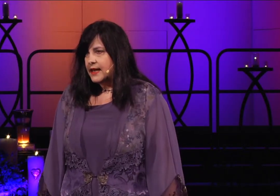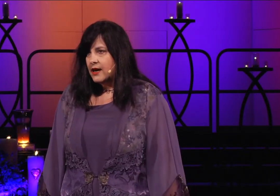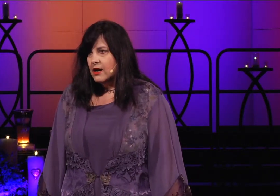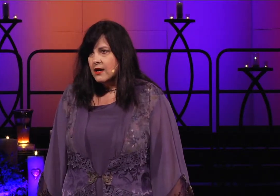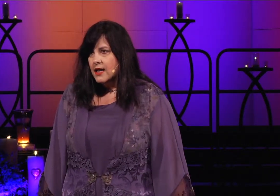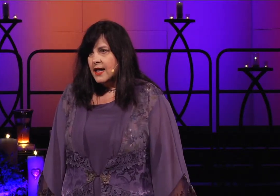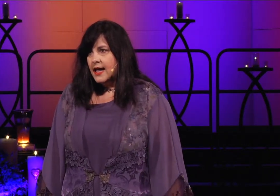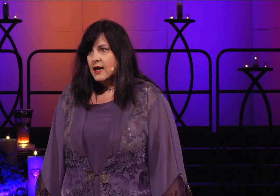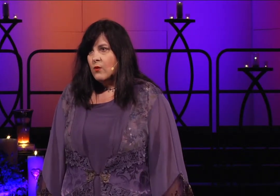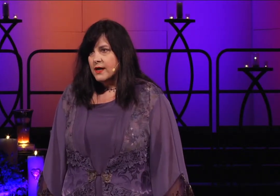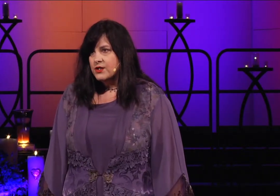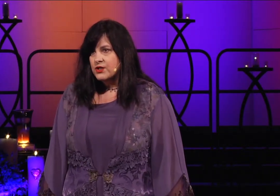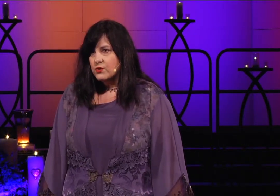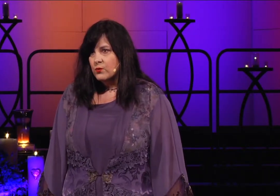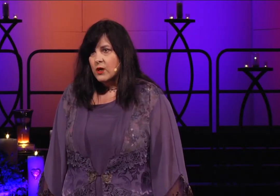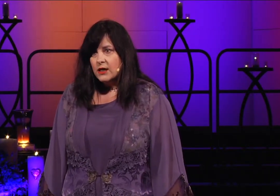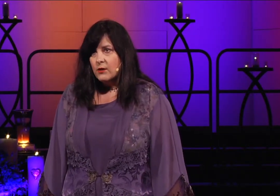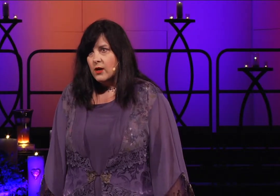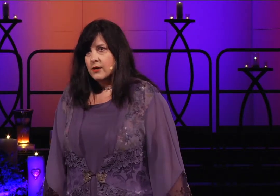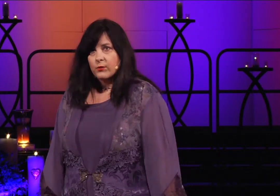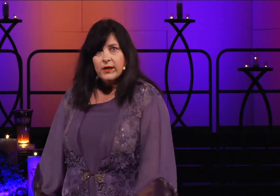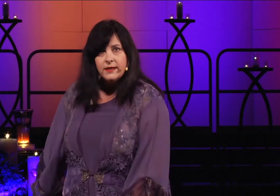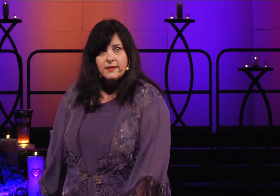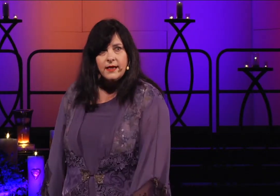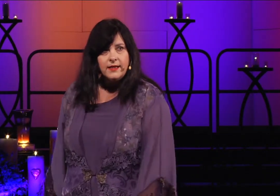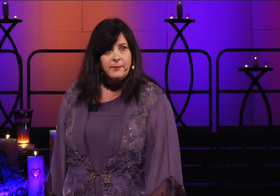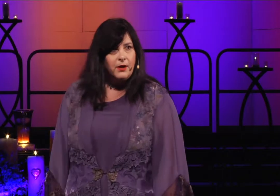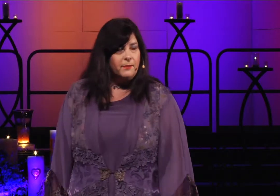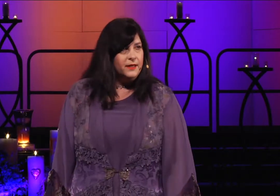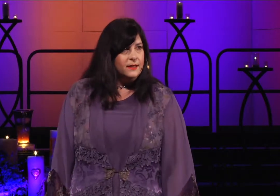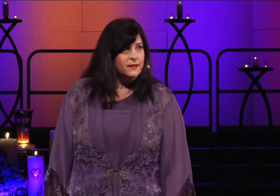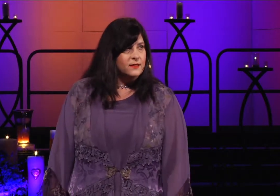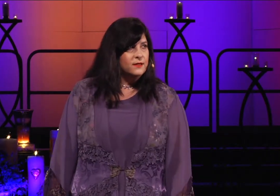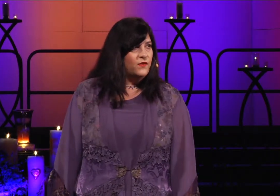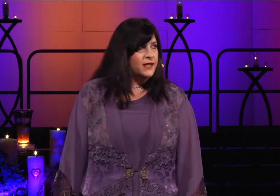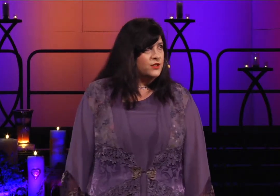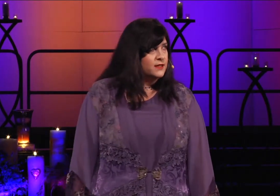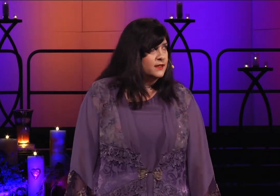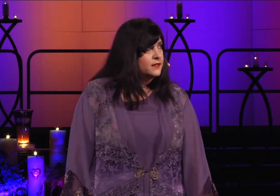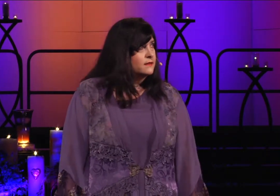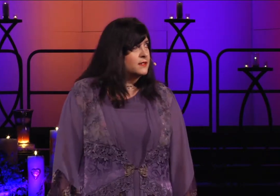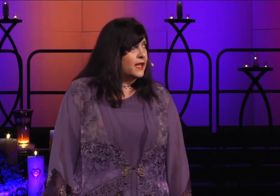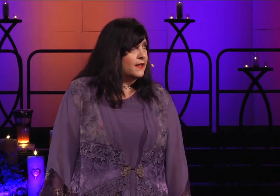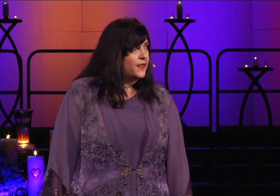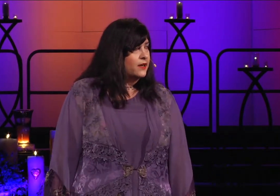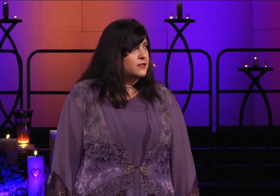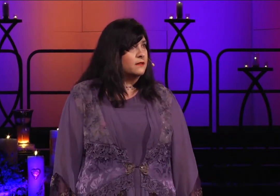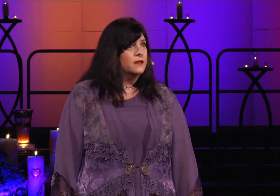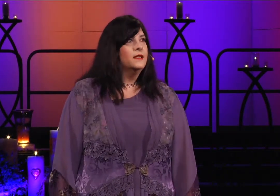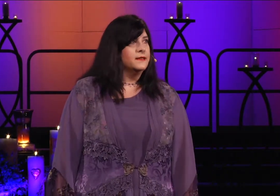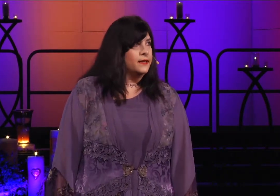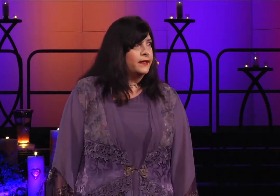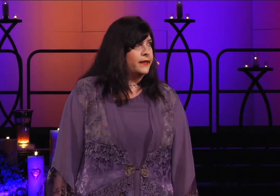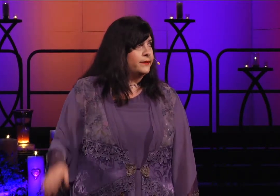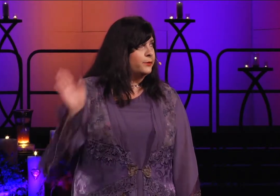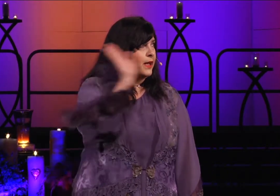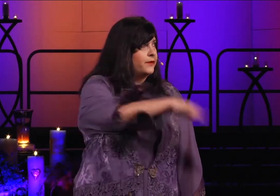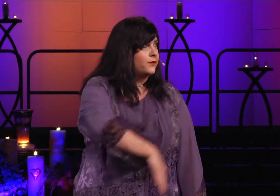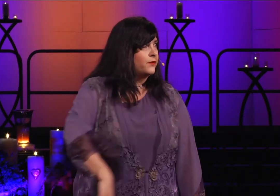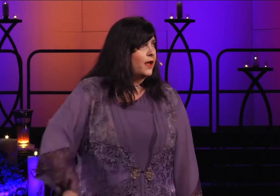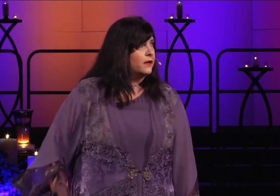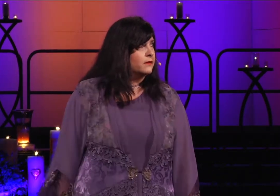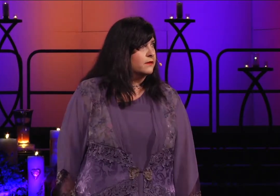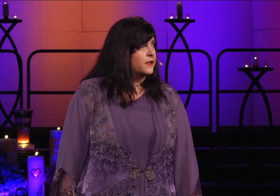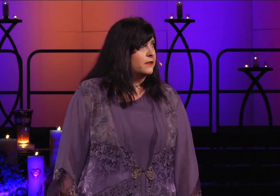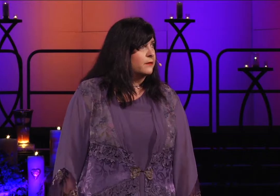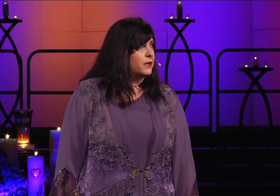getting scared, and I wanted to just run. I wanted to run inside the apartment and just find Jesse and stay in there till, say to Ken, "Too bad,